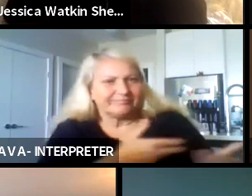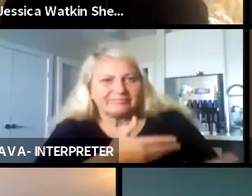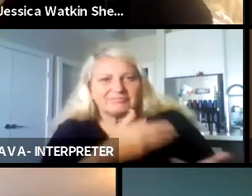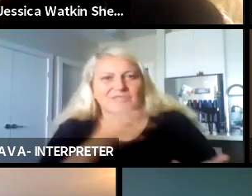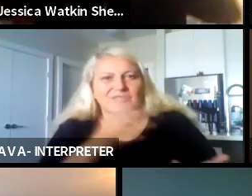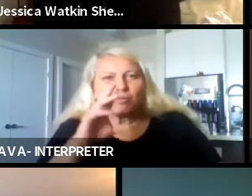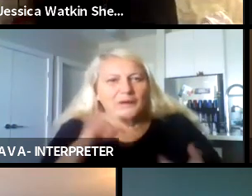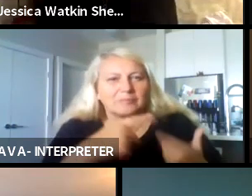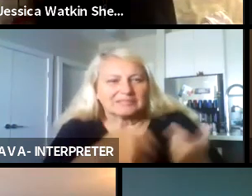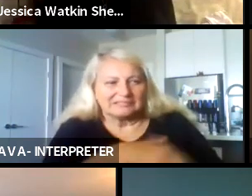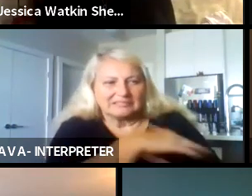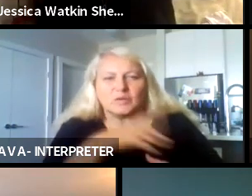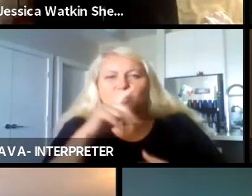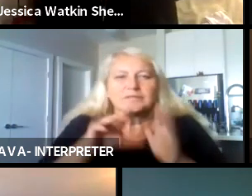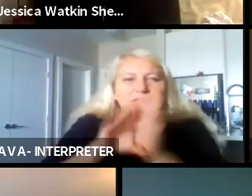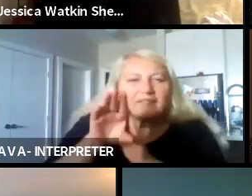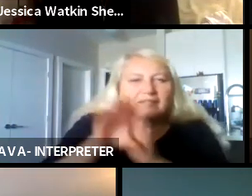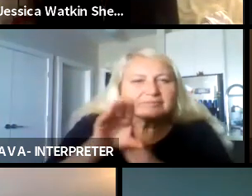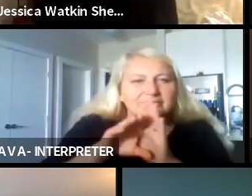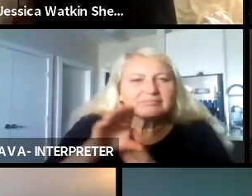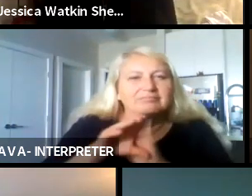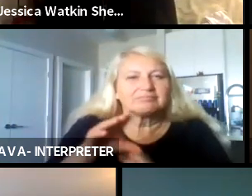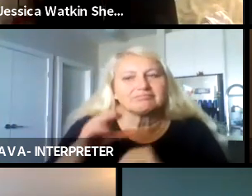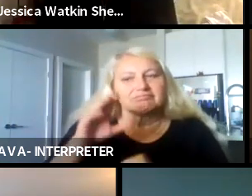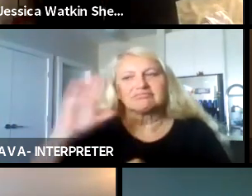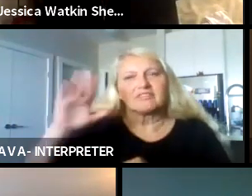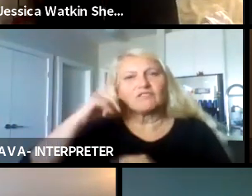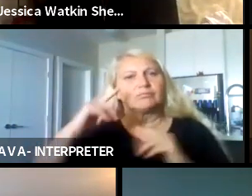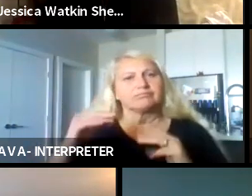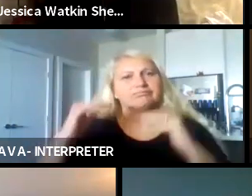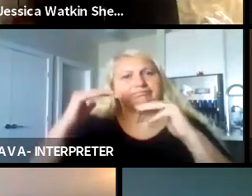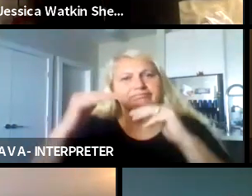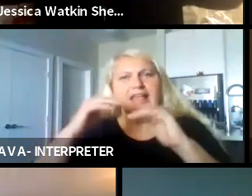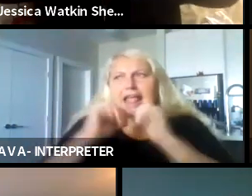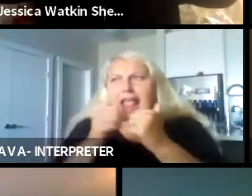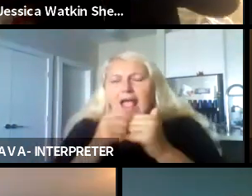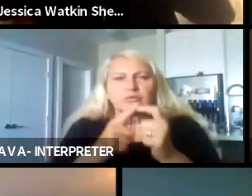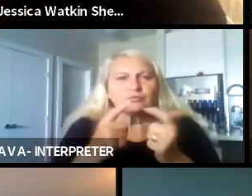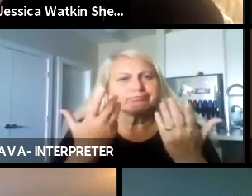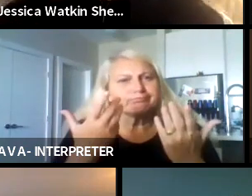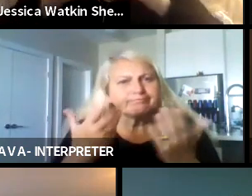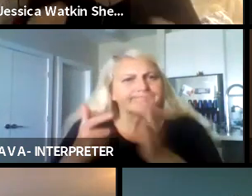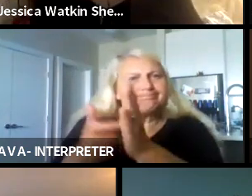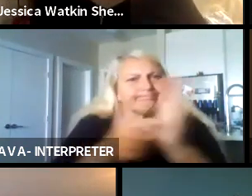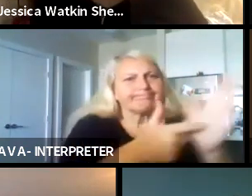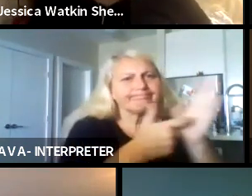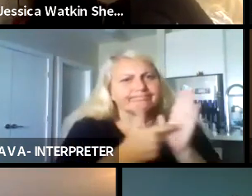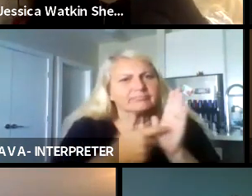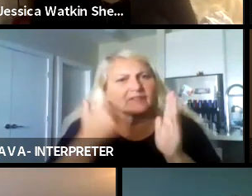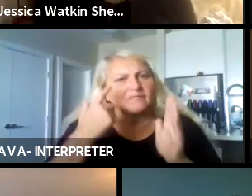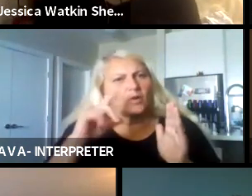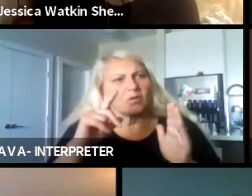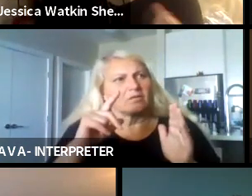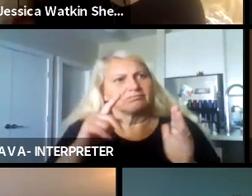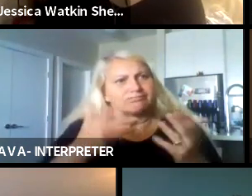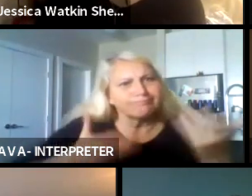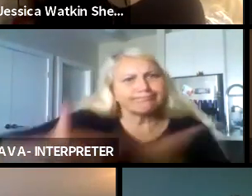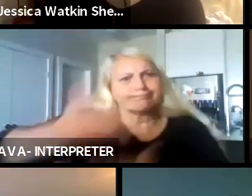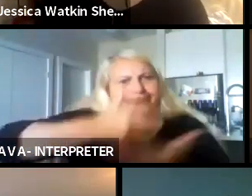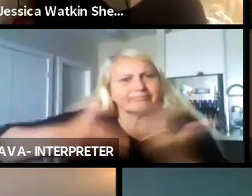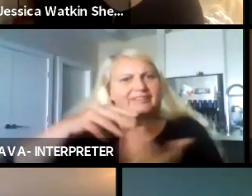have been developing practices for inclusion and access. And I see that suddenly in this moment,